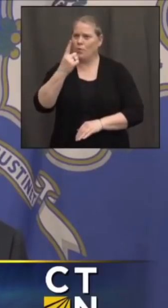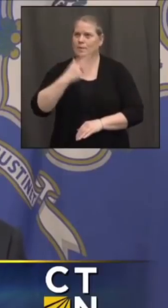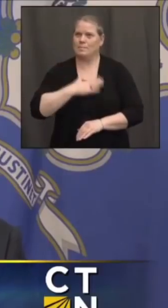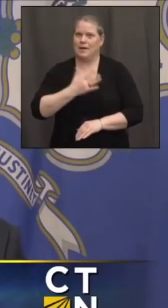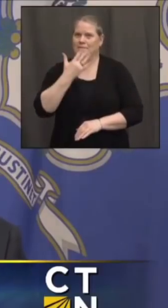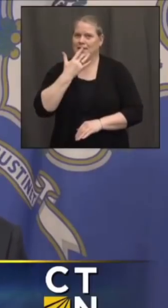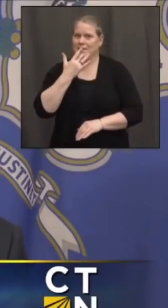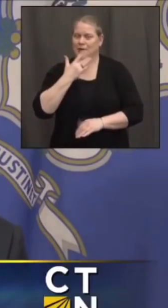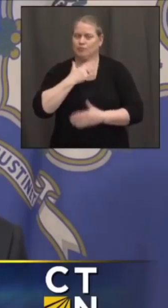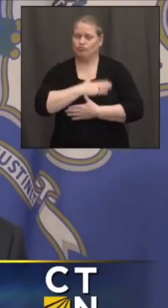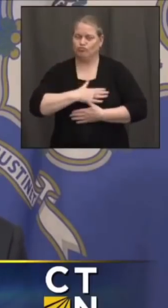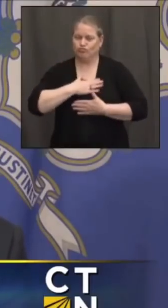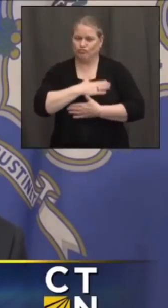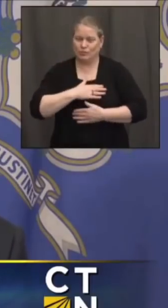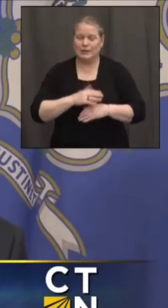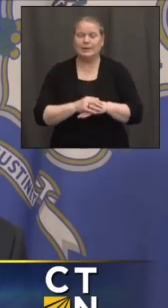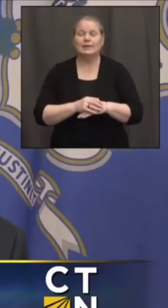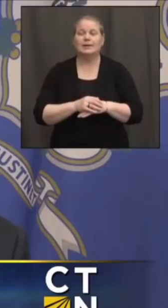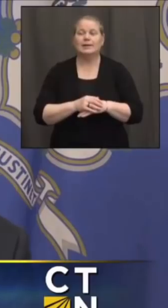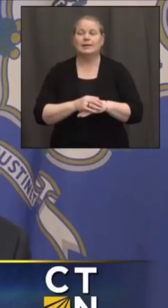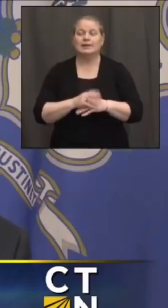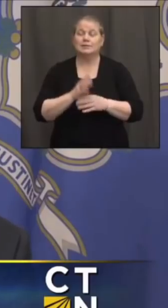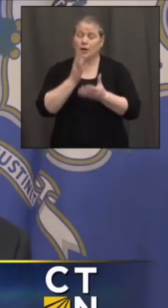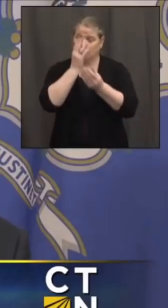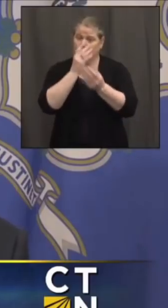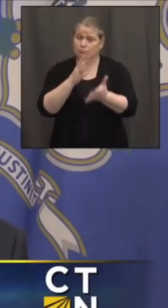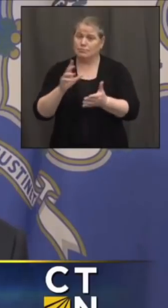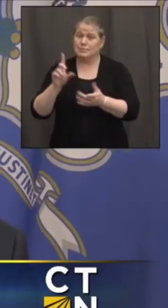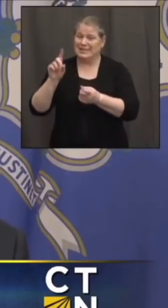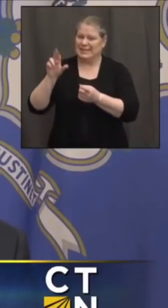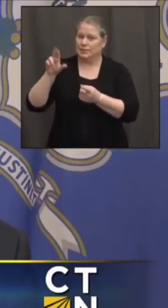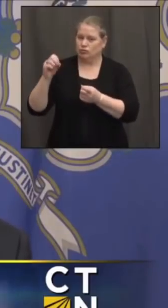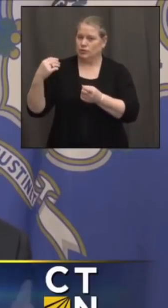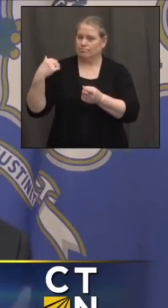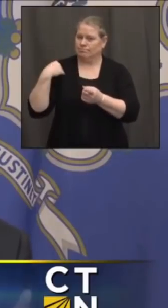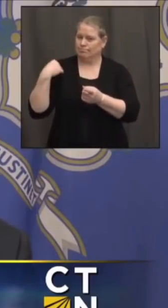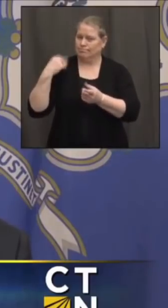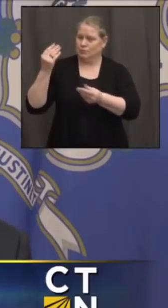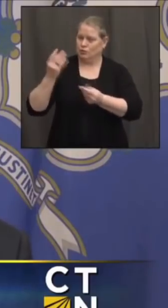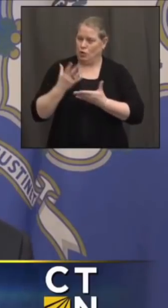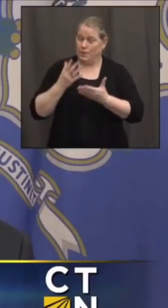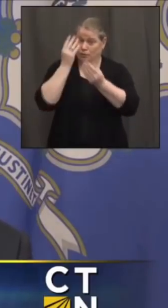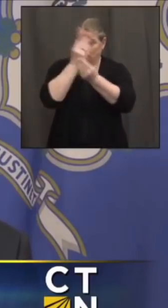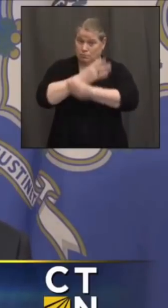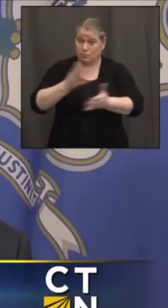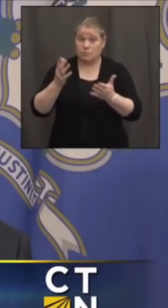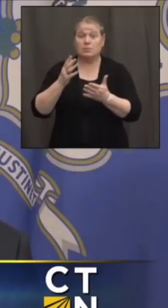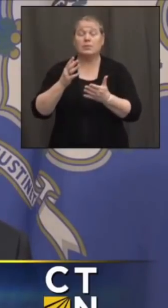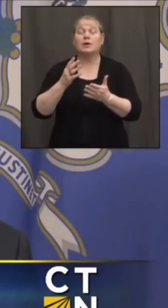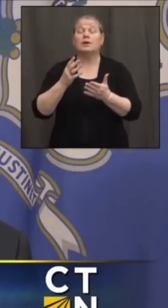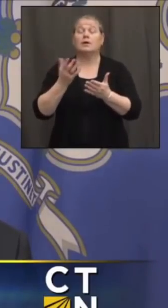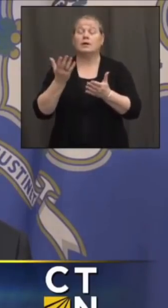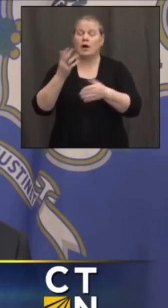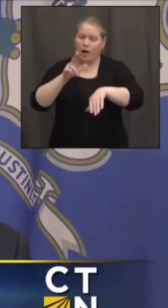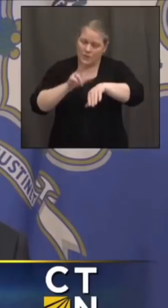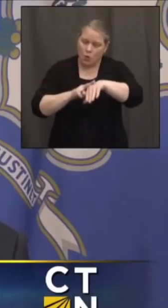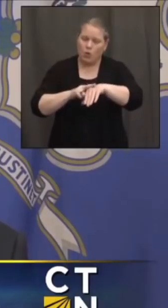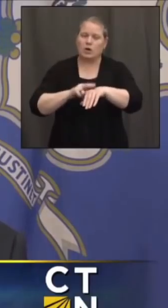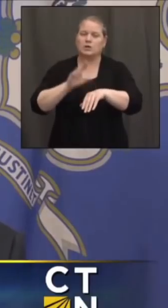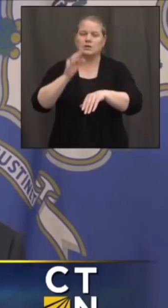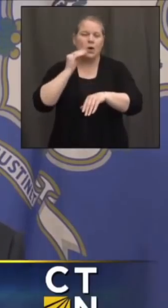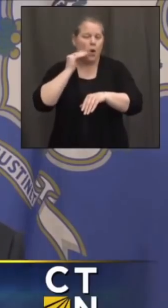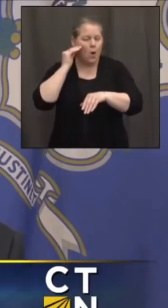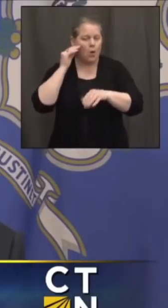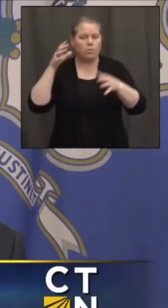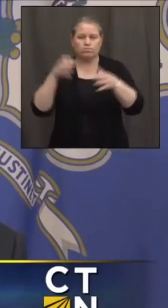you the classic caveat. If you can, stick to your household as best you can. No more